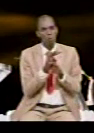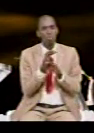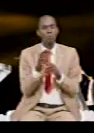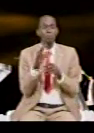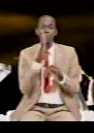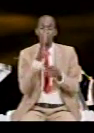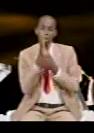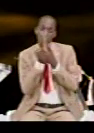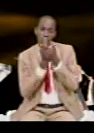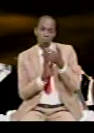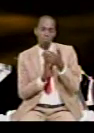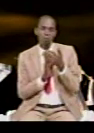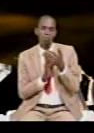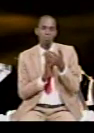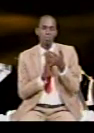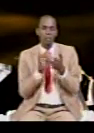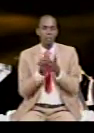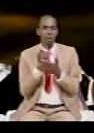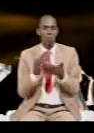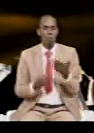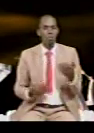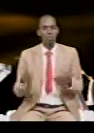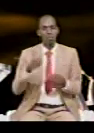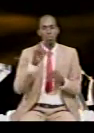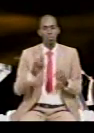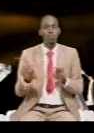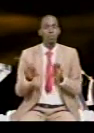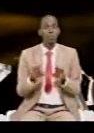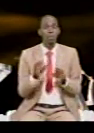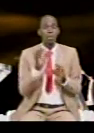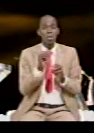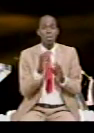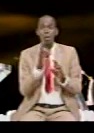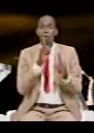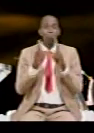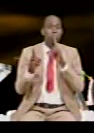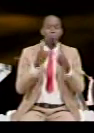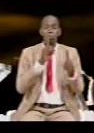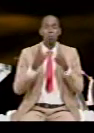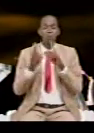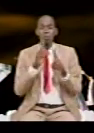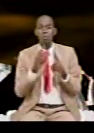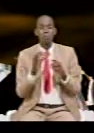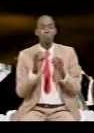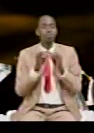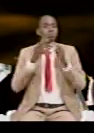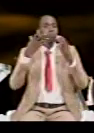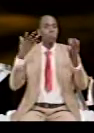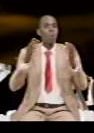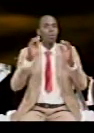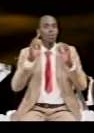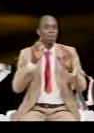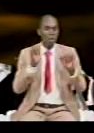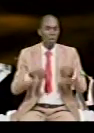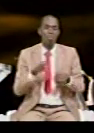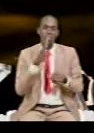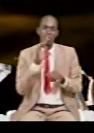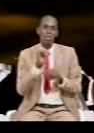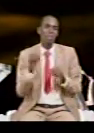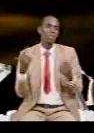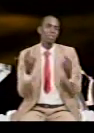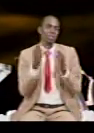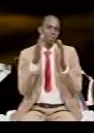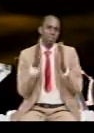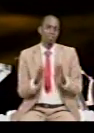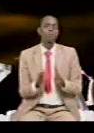see, brethren, a talkative will be a sinner. That's what the Bible says. It says, in the multitude of